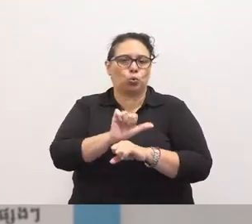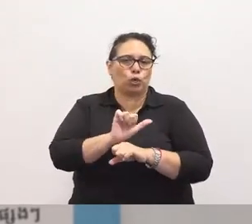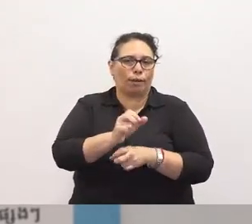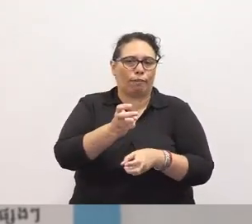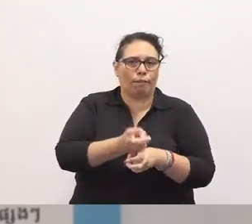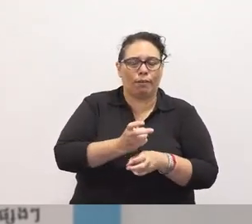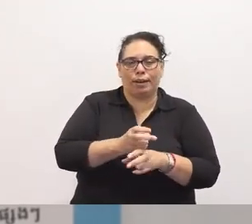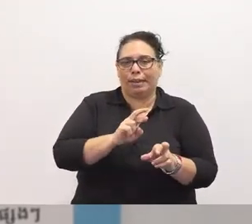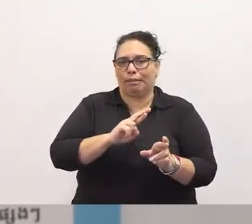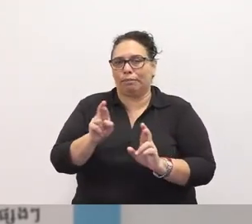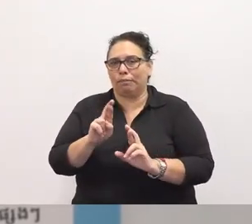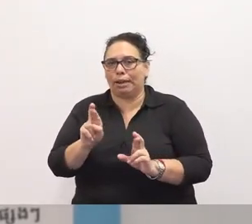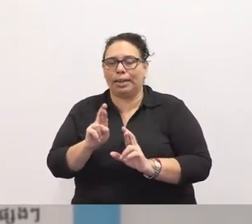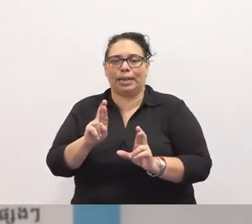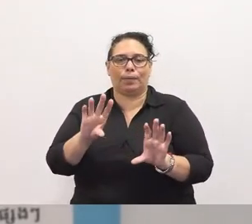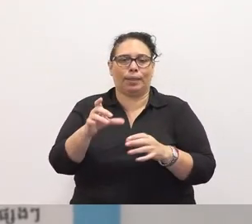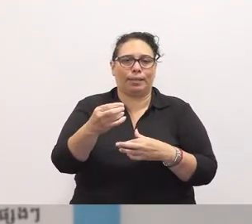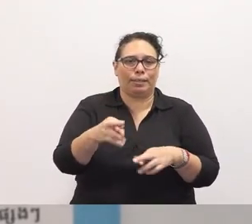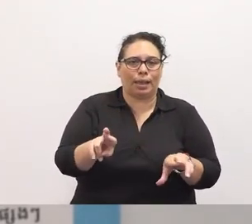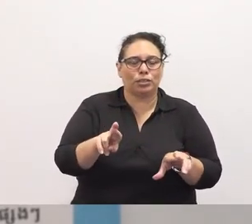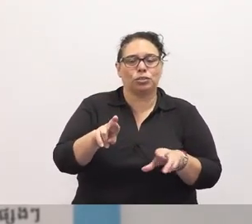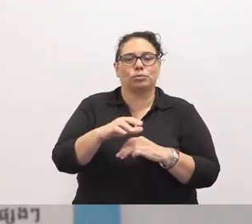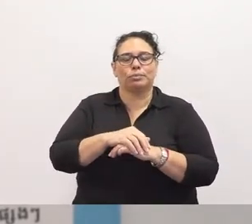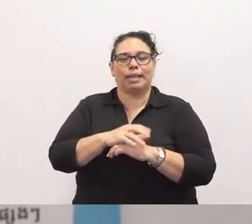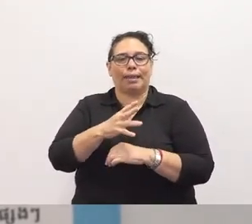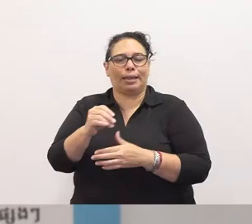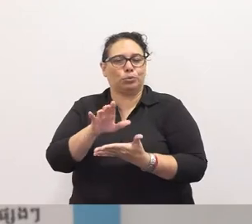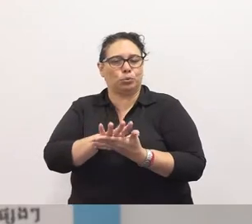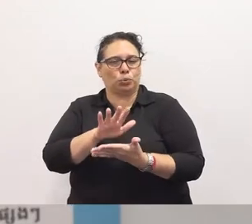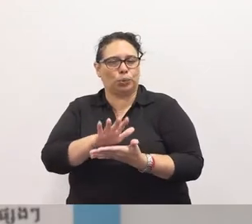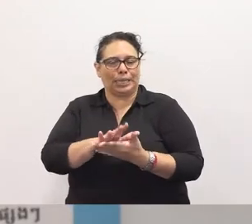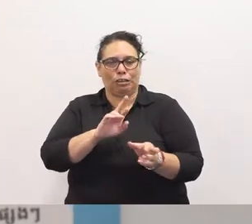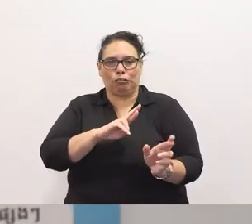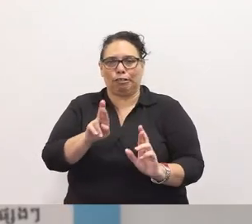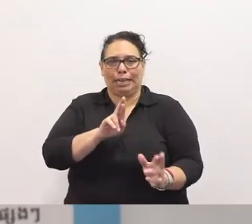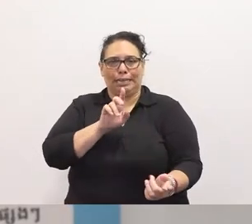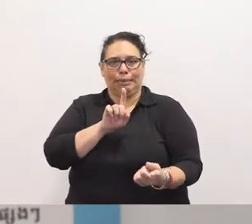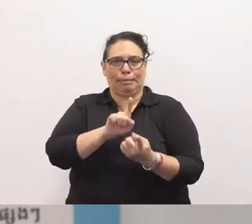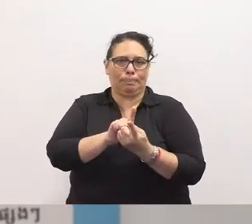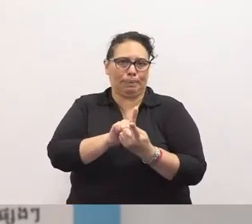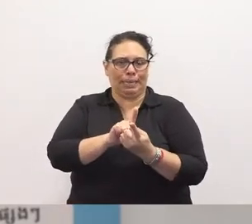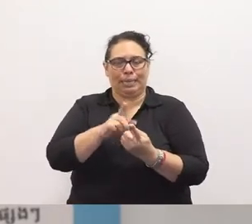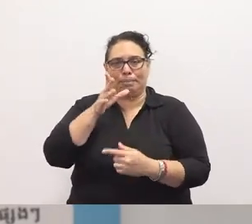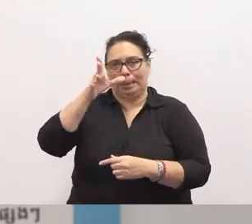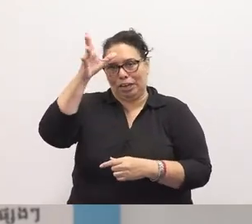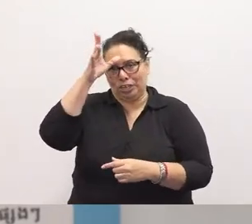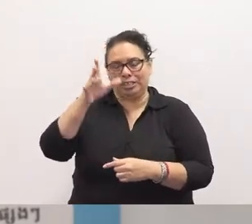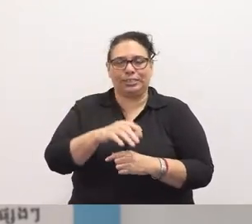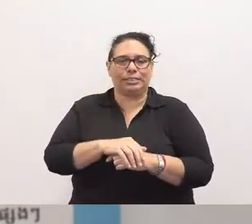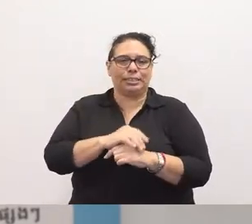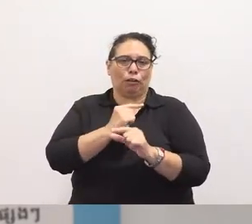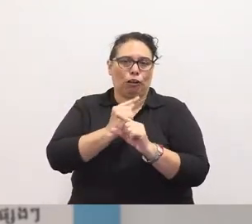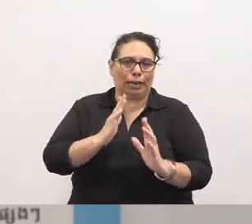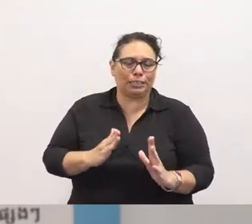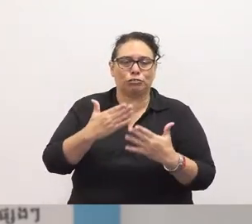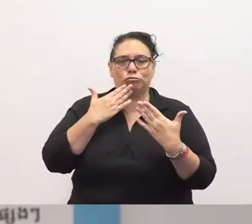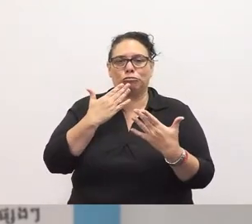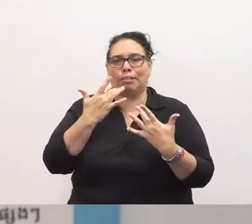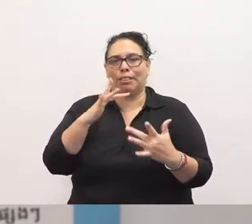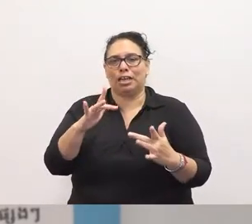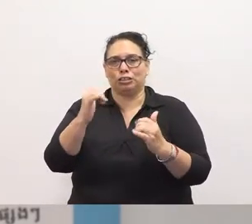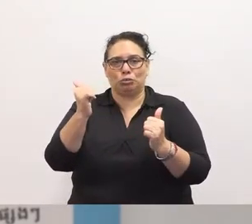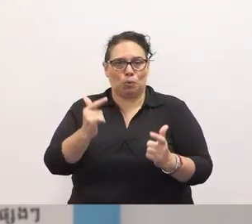to prepare their classrooms and their schools and getting ready to meet their students, parents, and guardians. Good luck to you